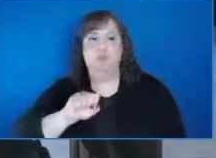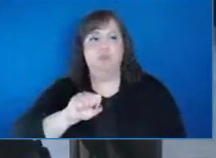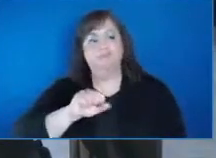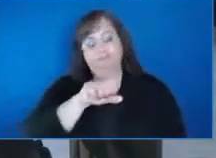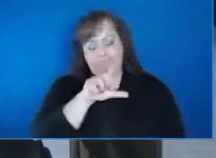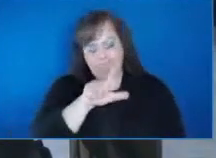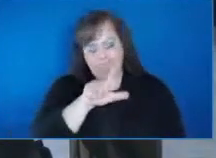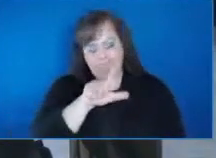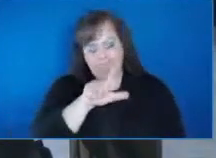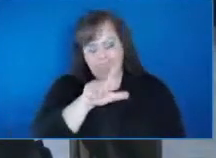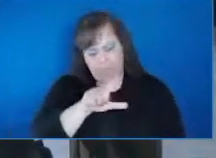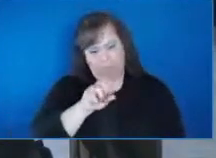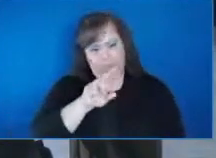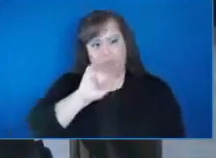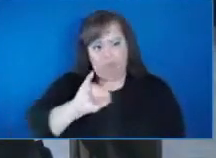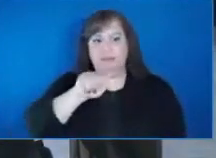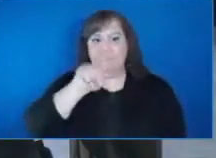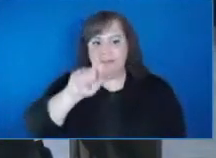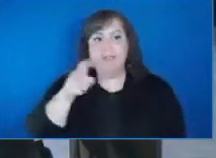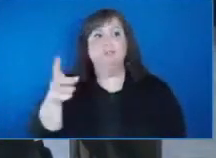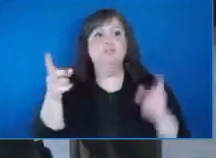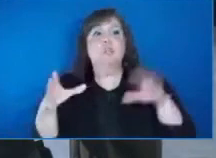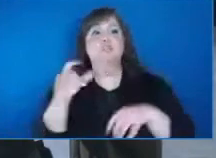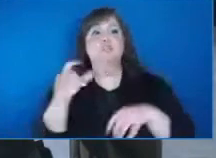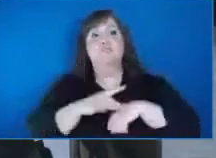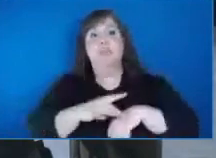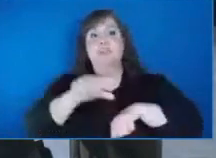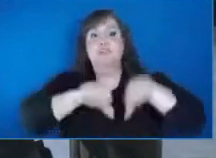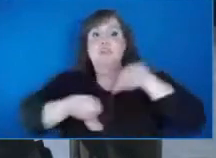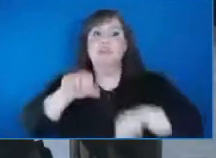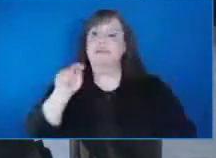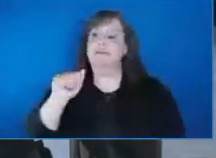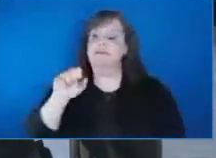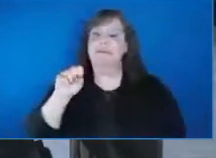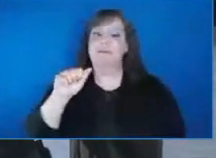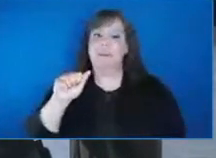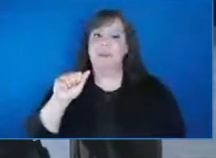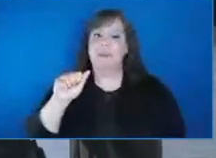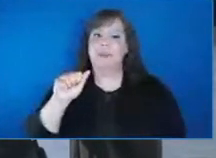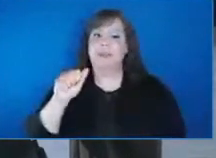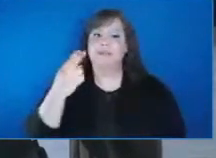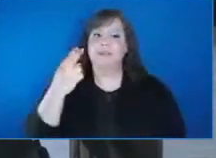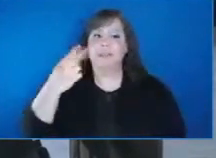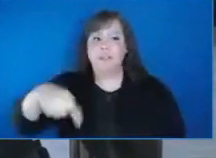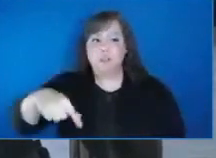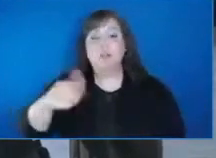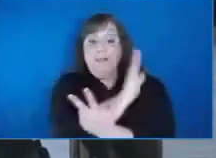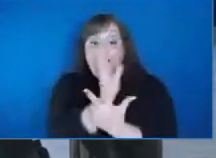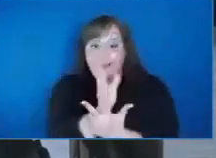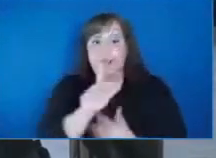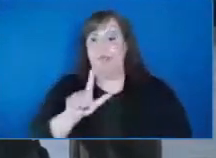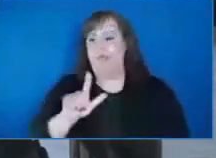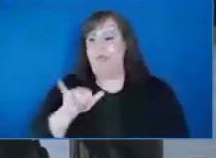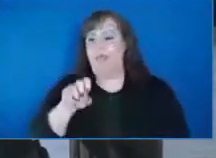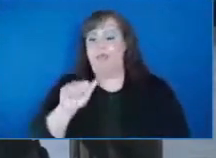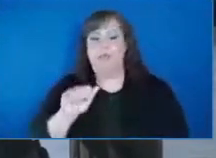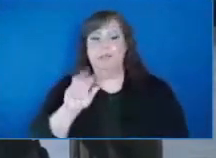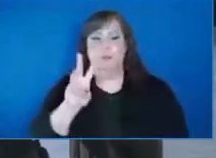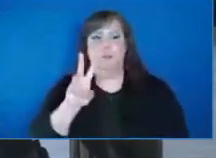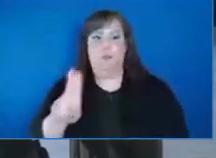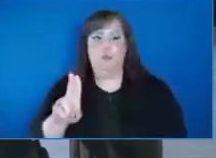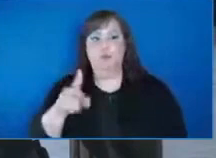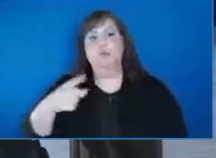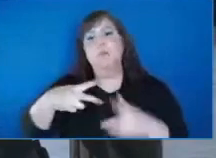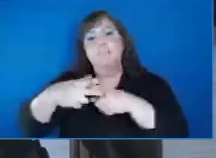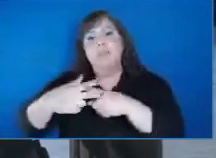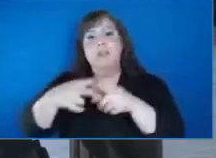at Johns Hopkins University Applied Physics Laboratory, or APL for short, and then also from APL, Dr.